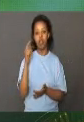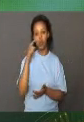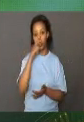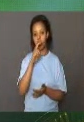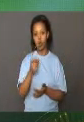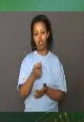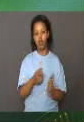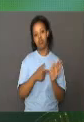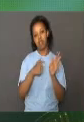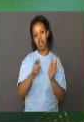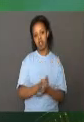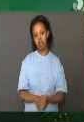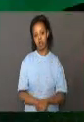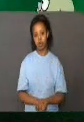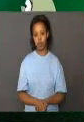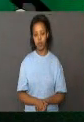or false.